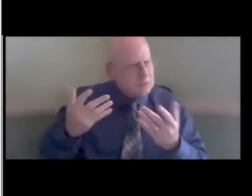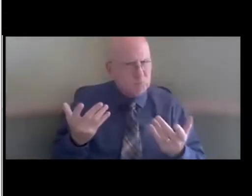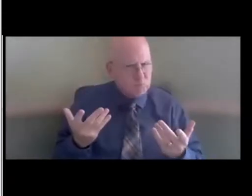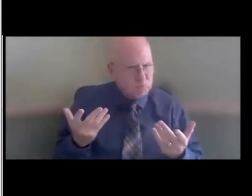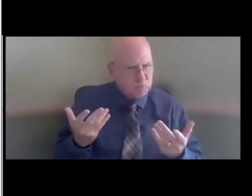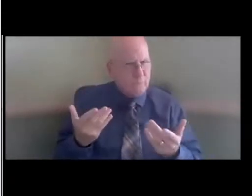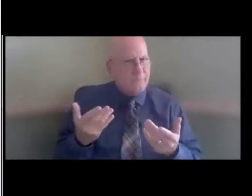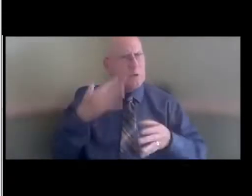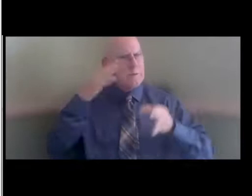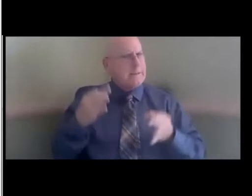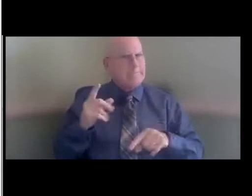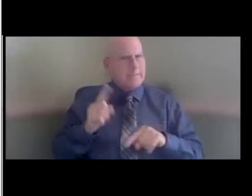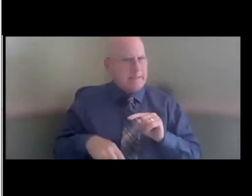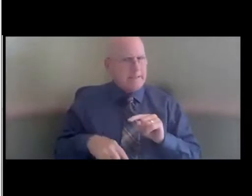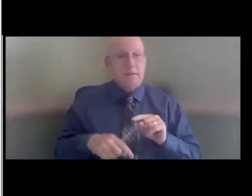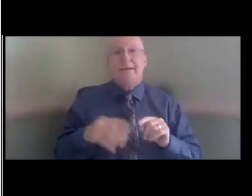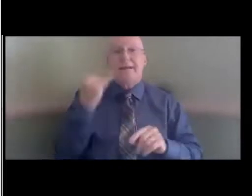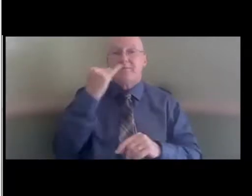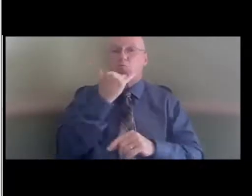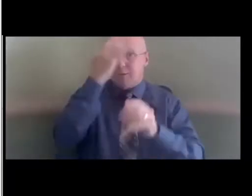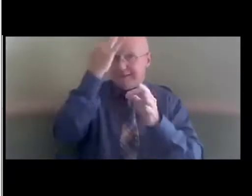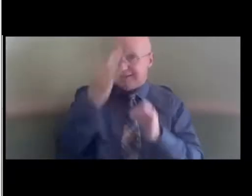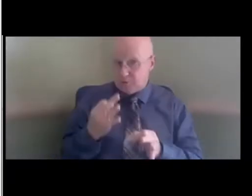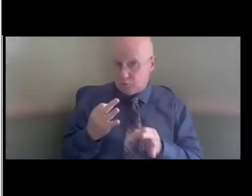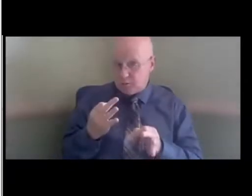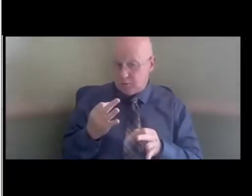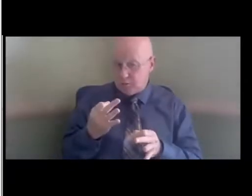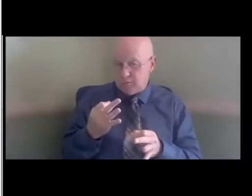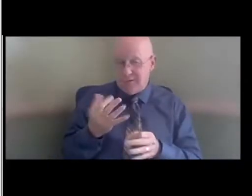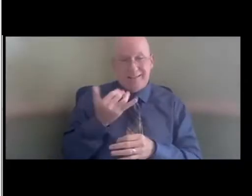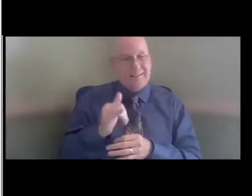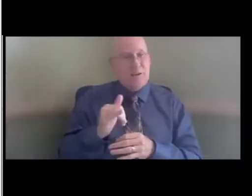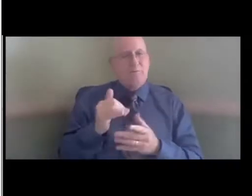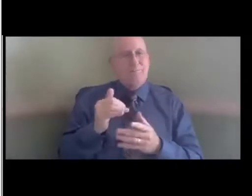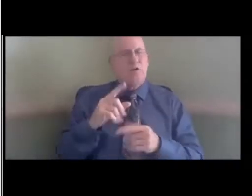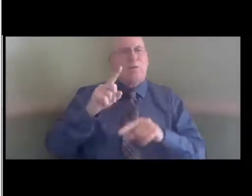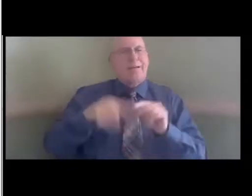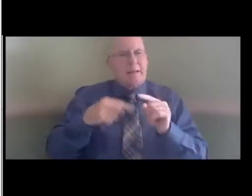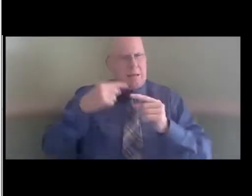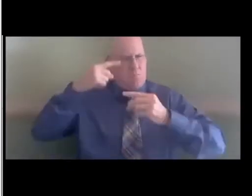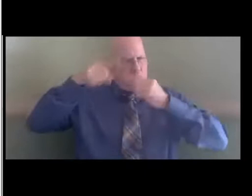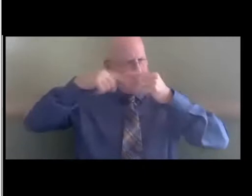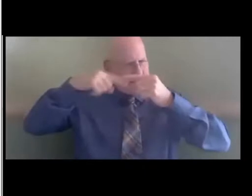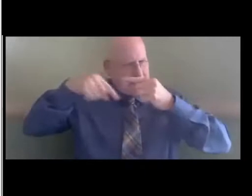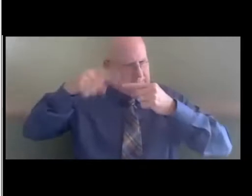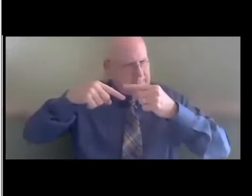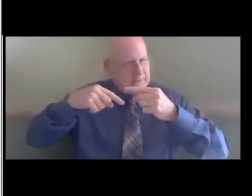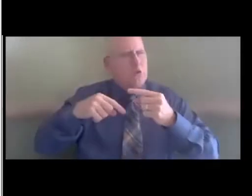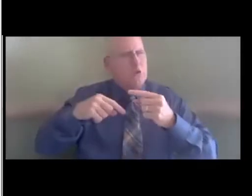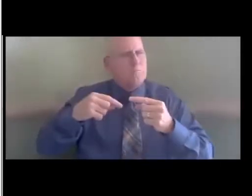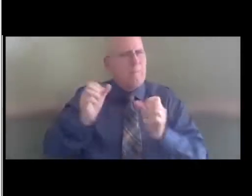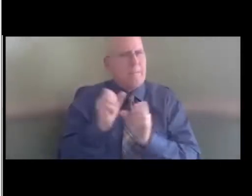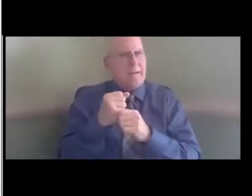of conclusion. So even if it's the wrong decision, you can't process that information to get the output that you might